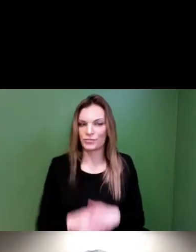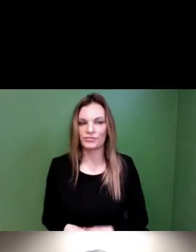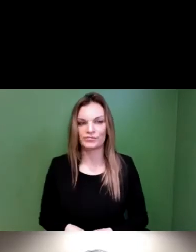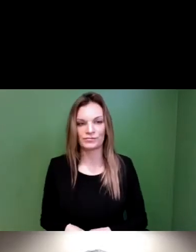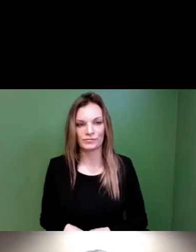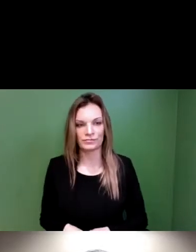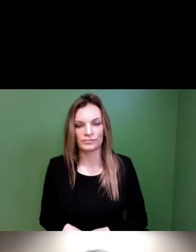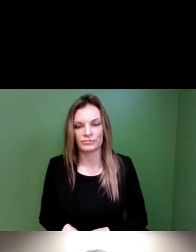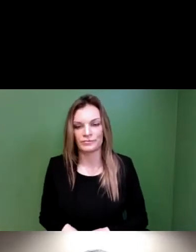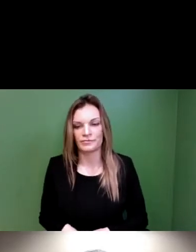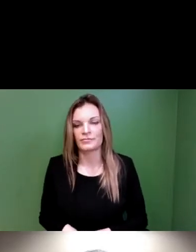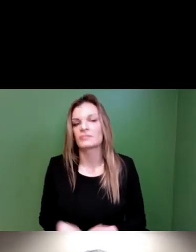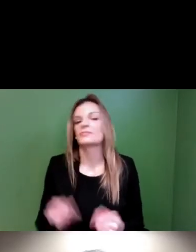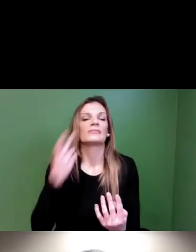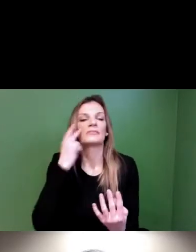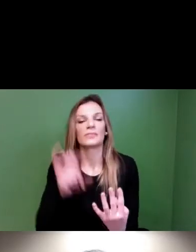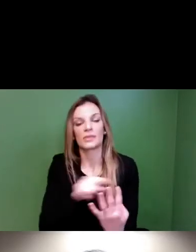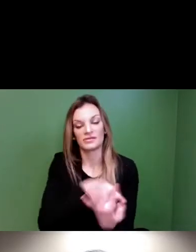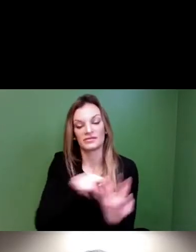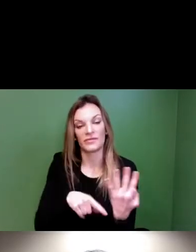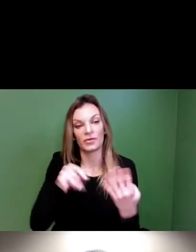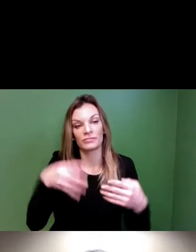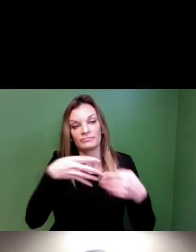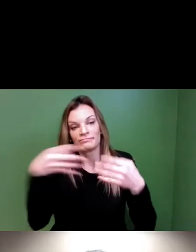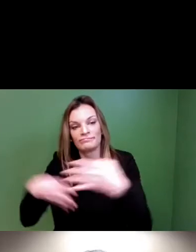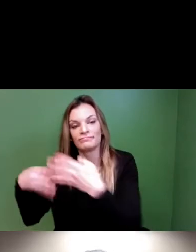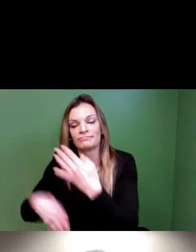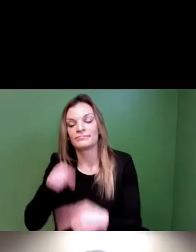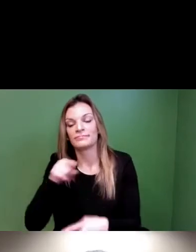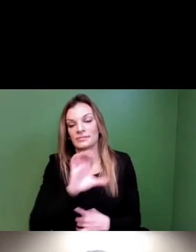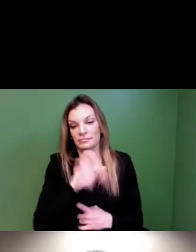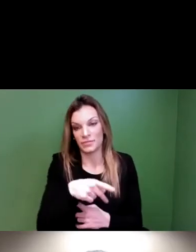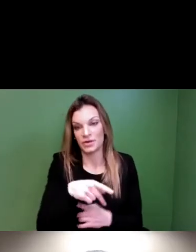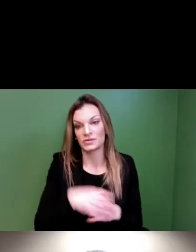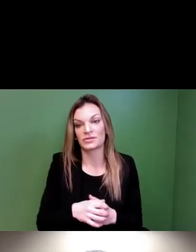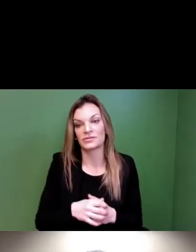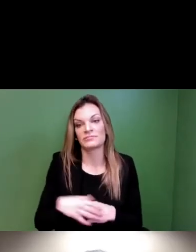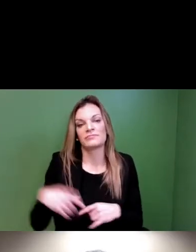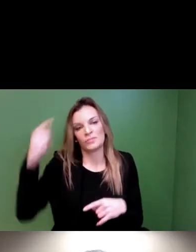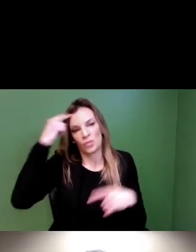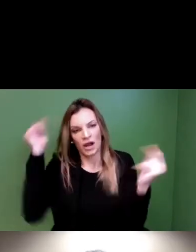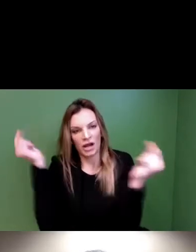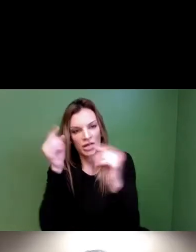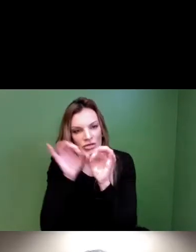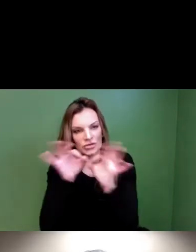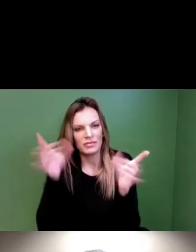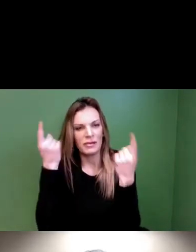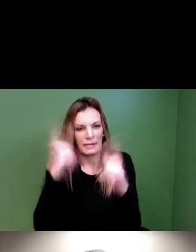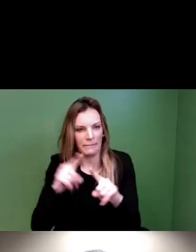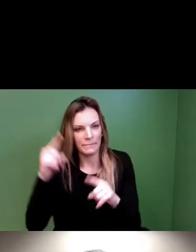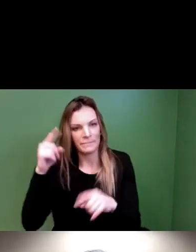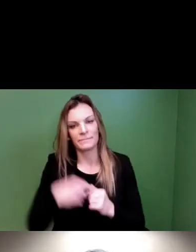all those 4 categories of cerebral palsy, stroke, hemispherectomy, brain injury, these are conditions that result